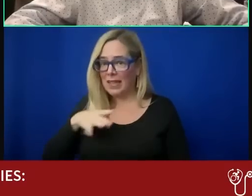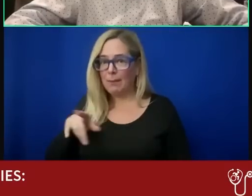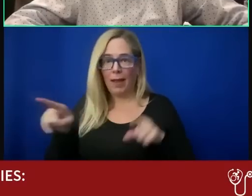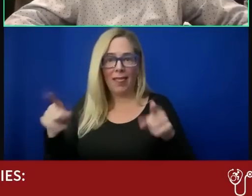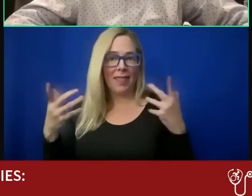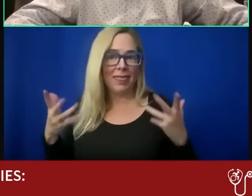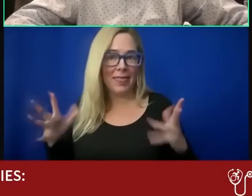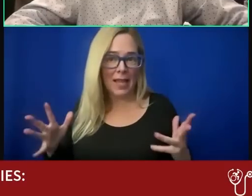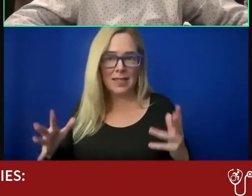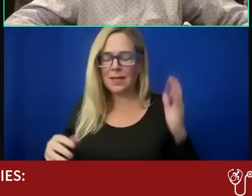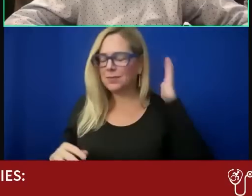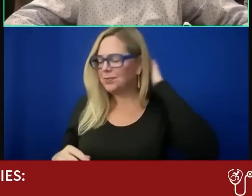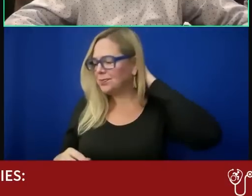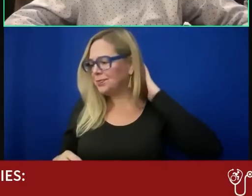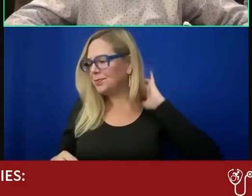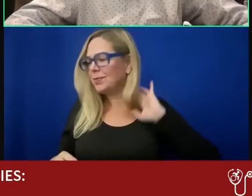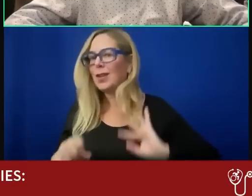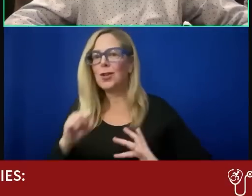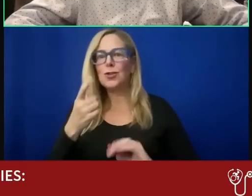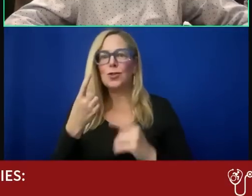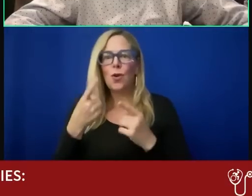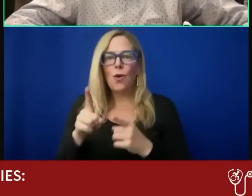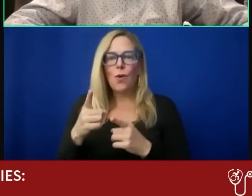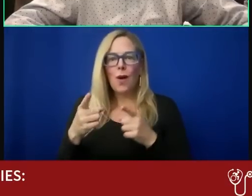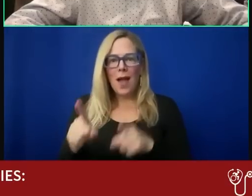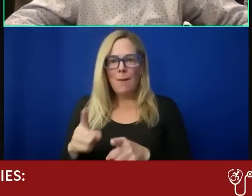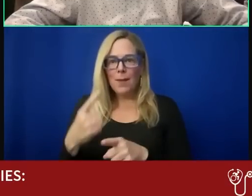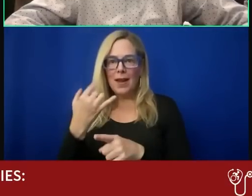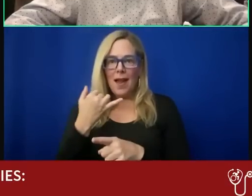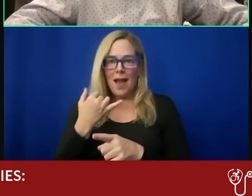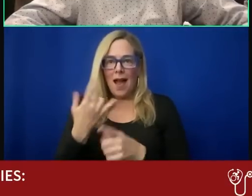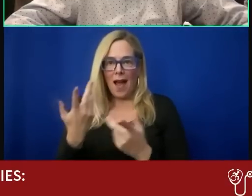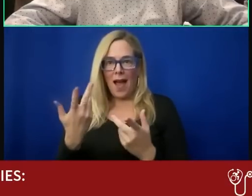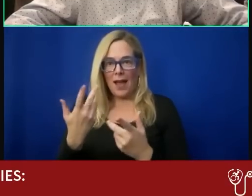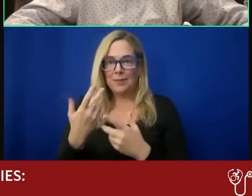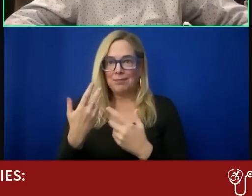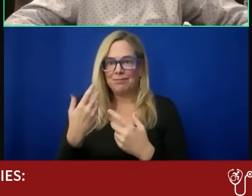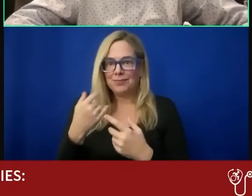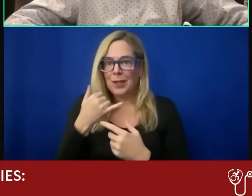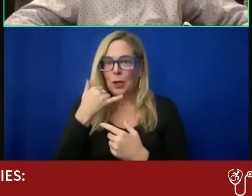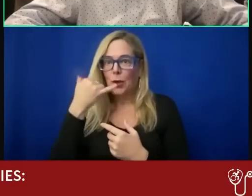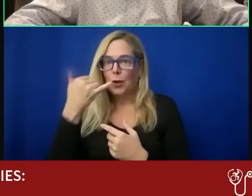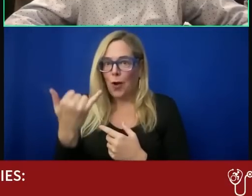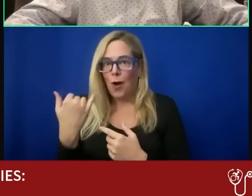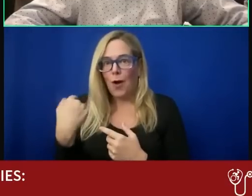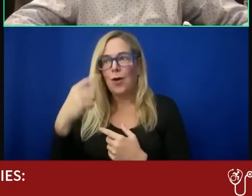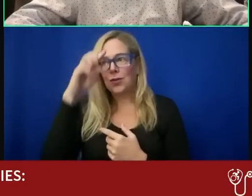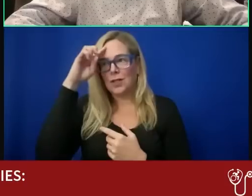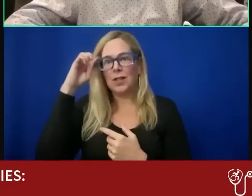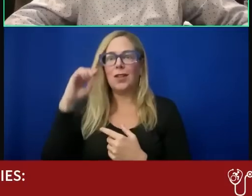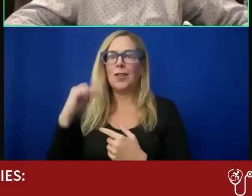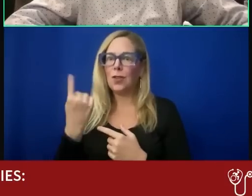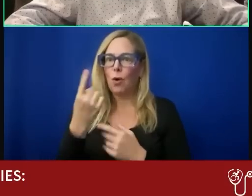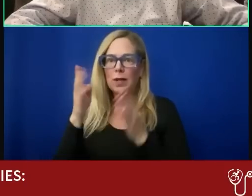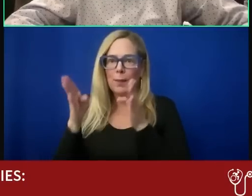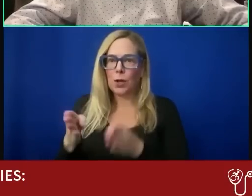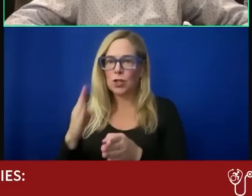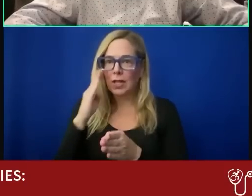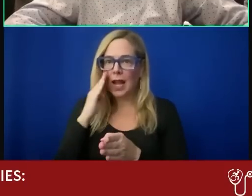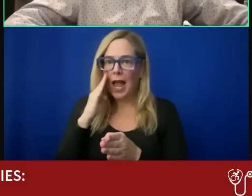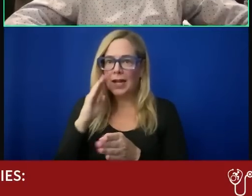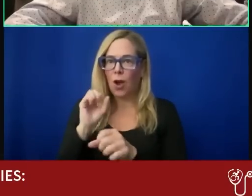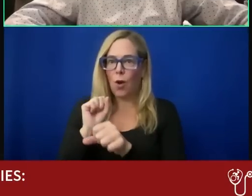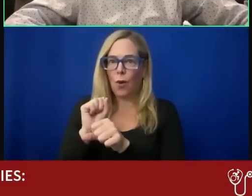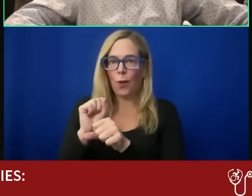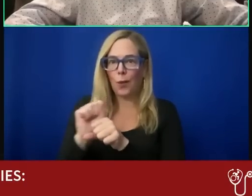emailed the only academic I knew working on looking at laboratory medicine for transgender patients. And I didn't expect her to